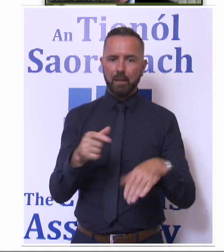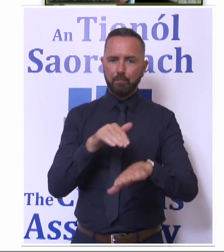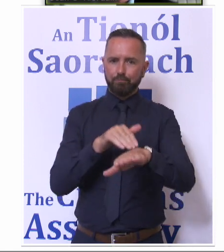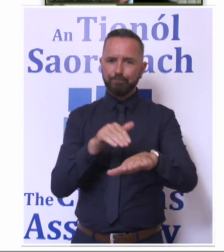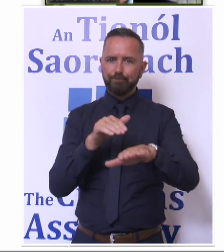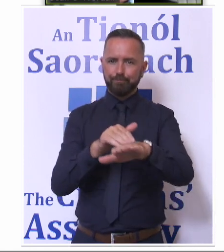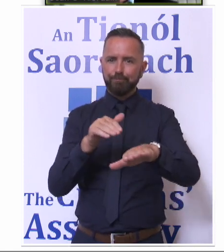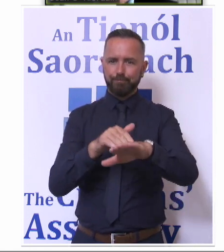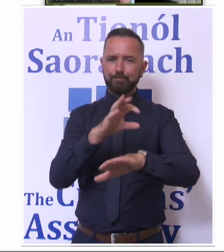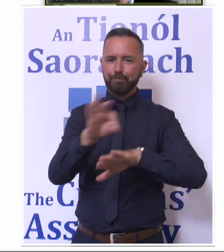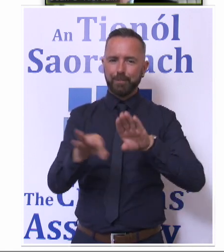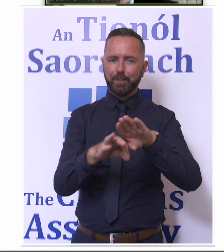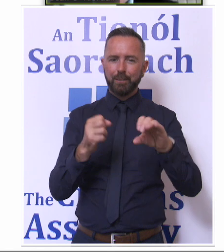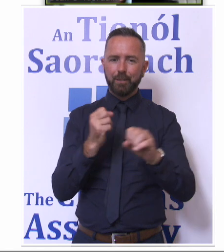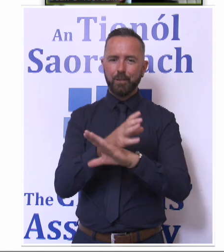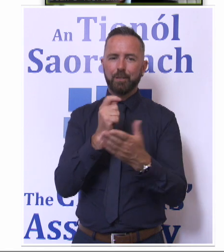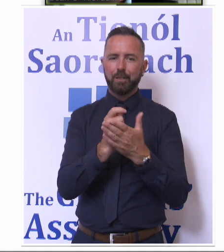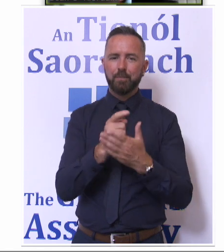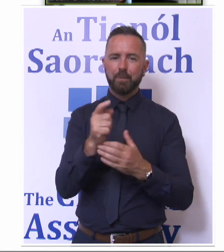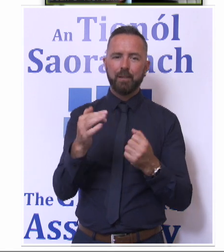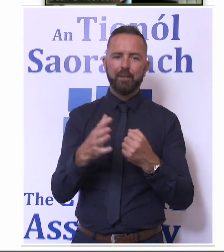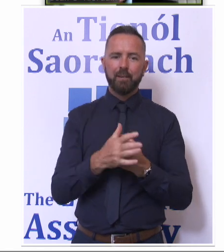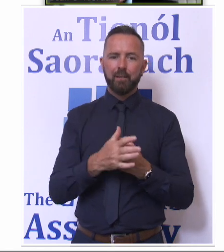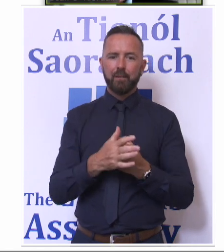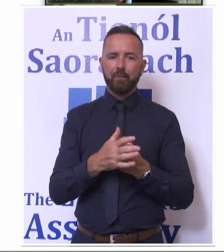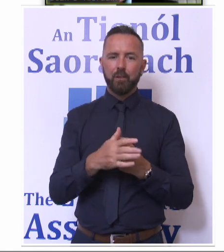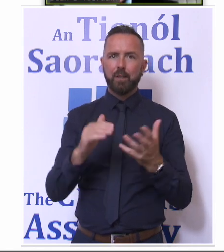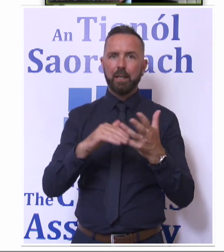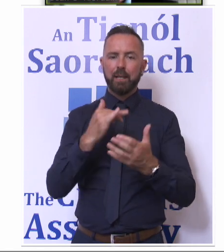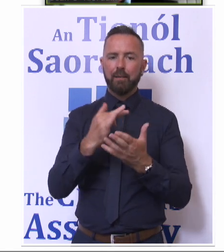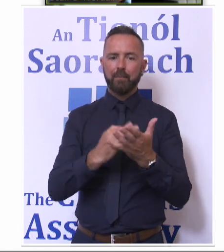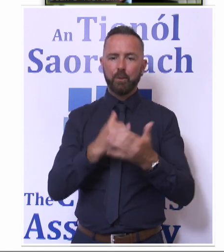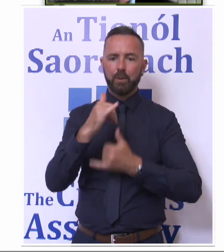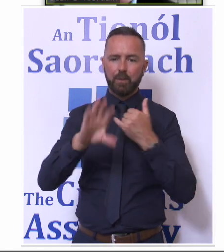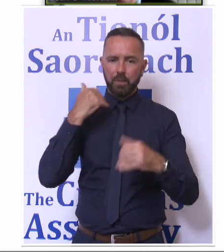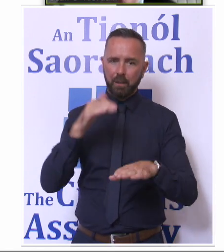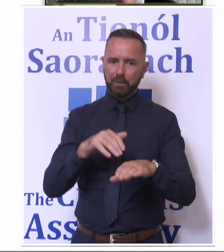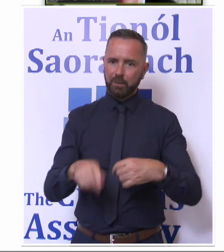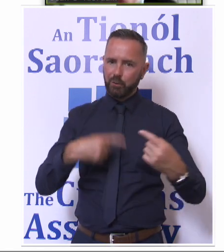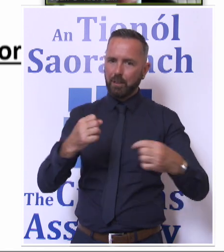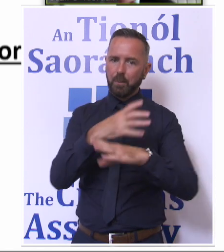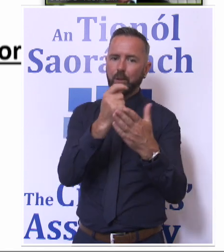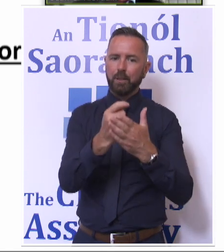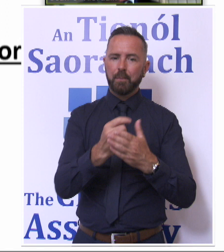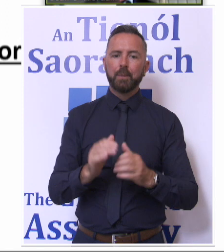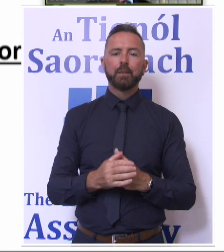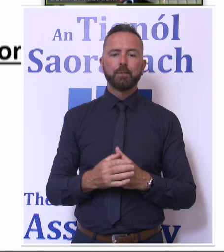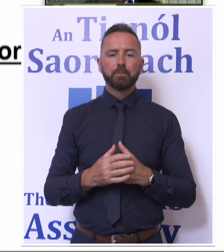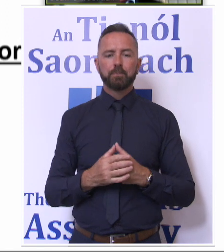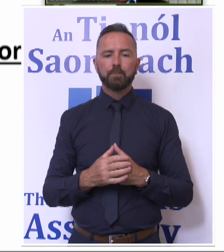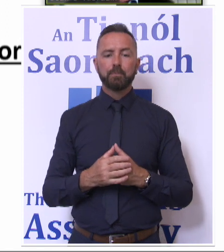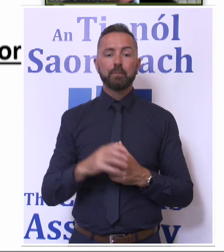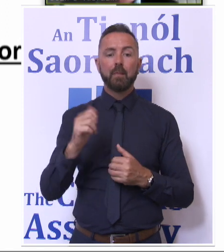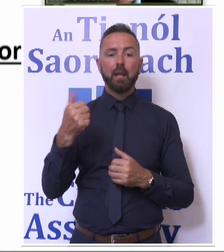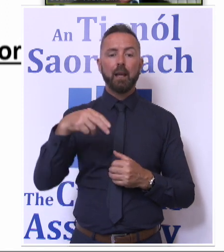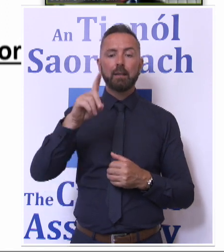of government in England for the Conservative government over the last number of years. And Andy is